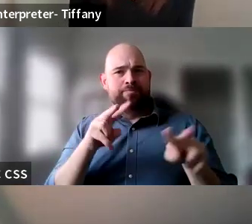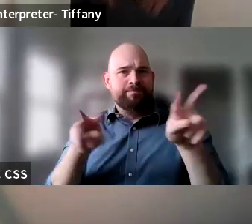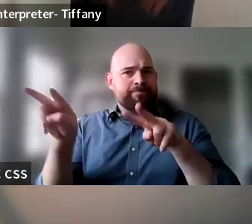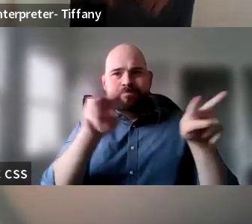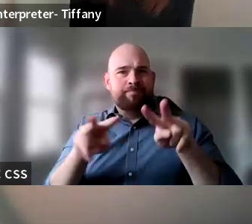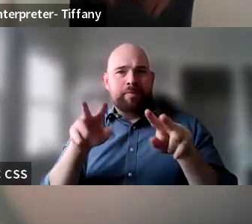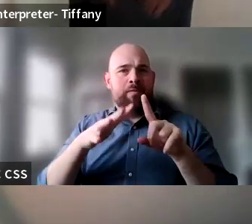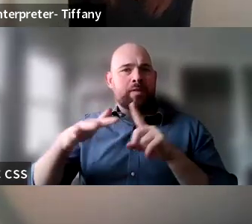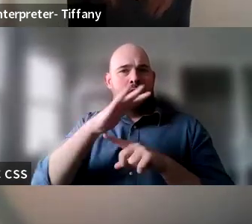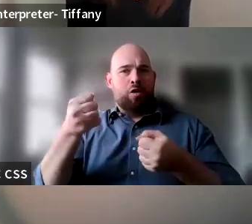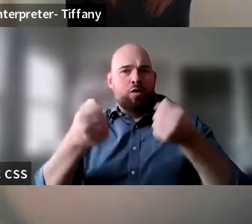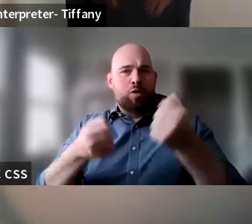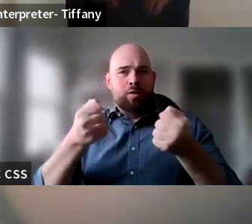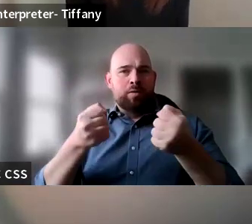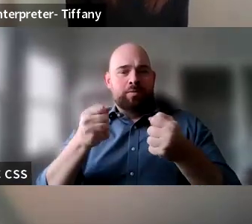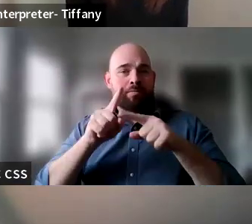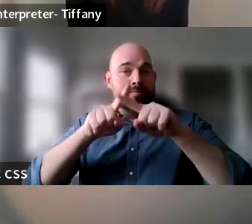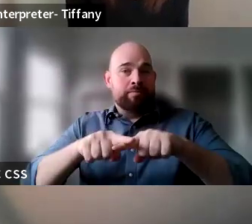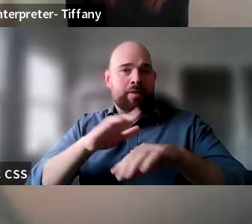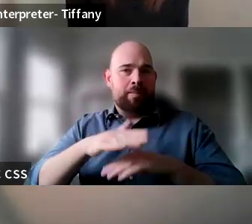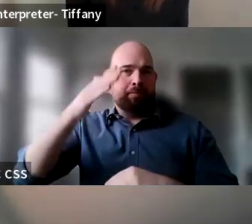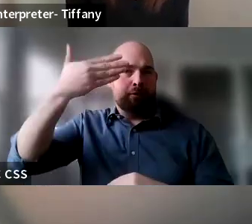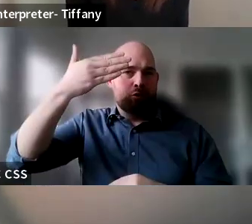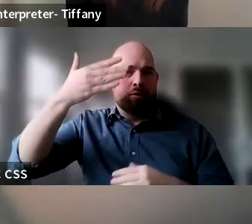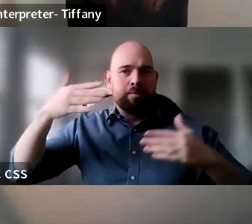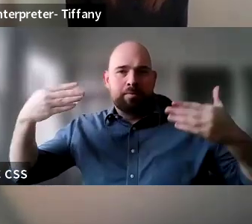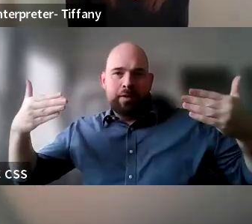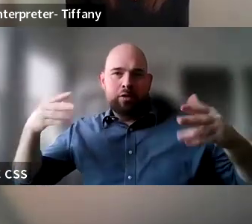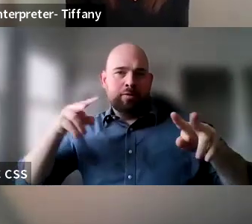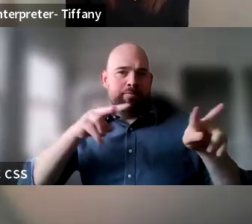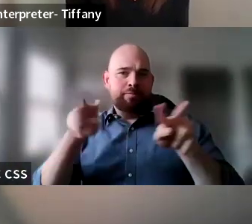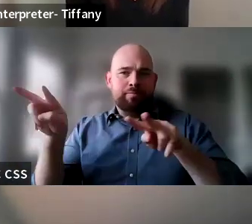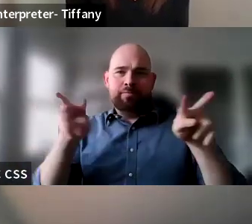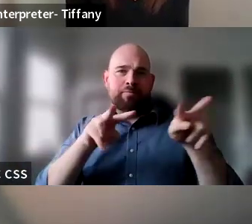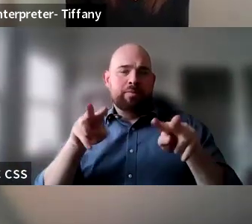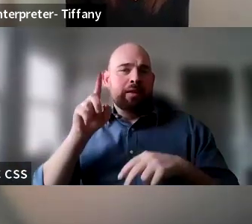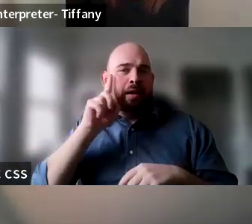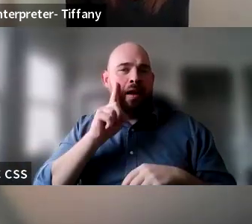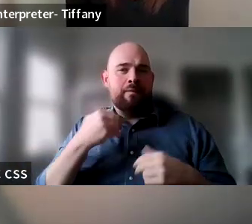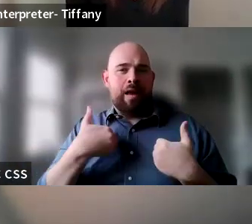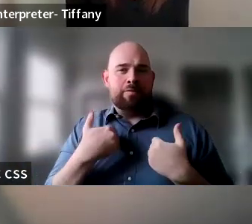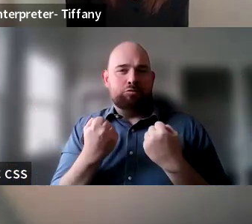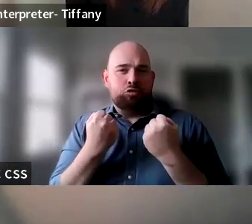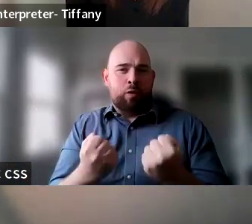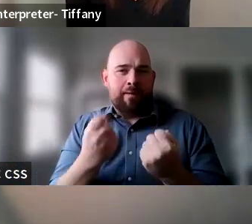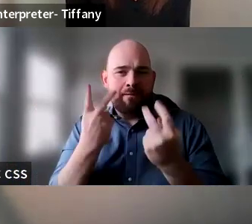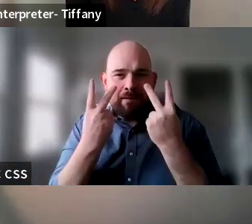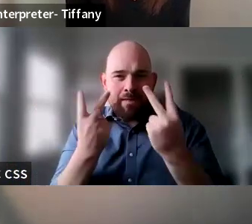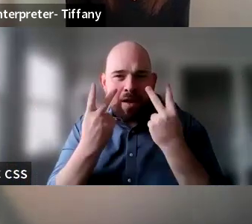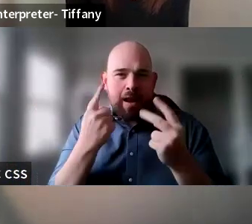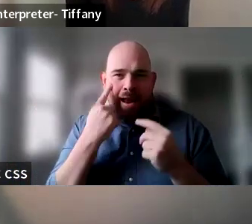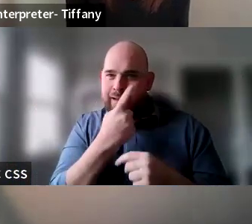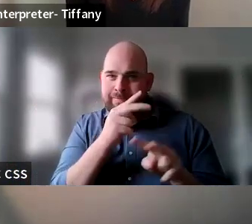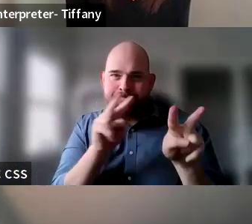to drive. We are very visual. We see things in our environment around us. We rely on our mirrors as well.